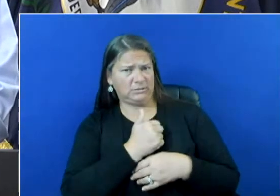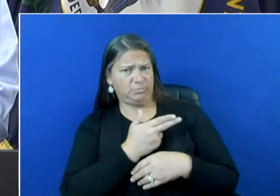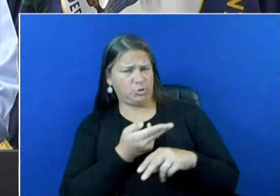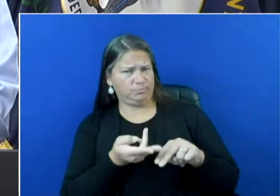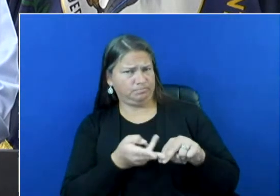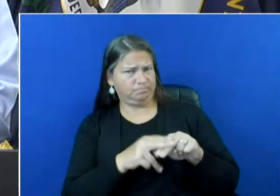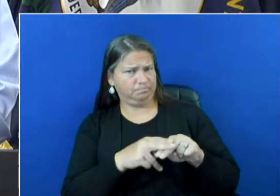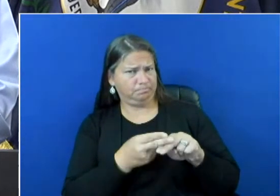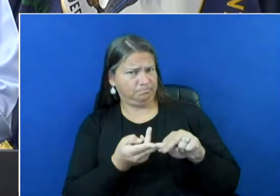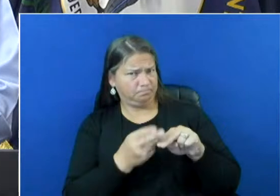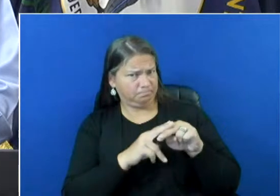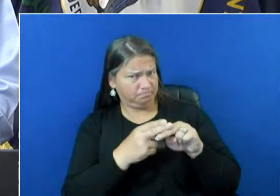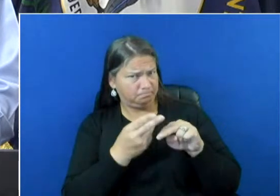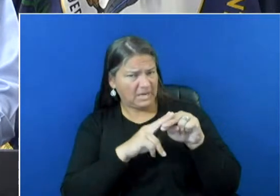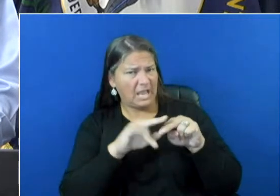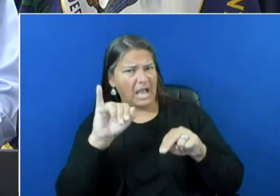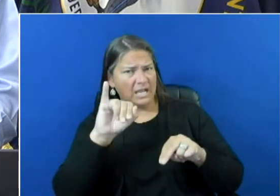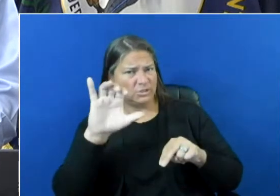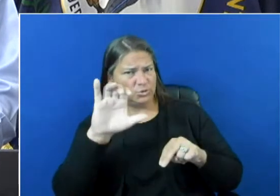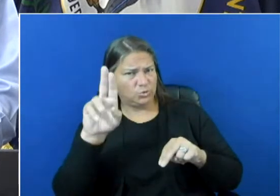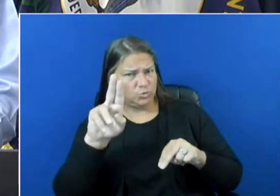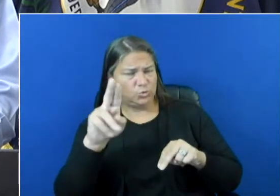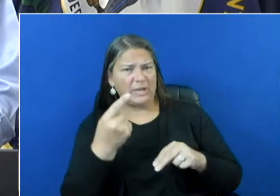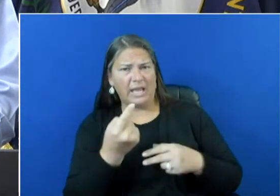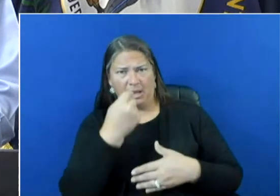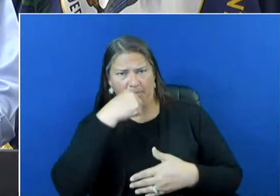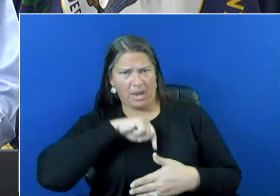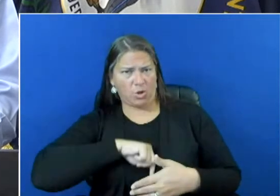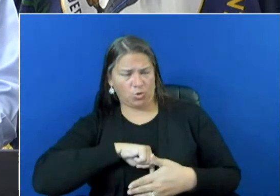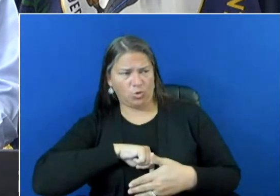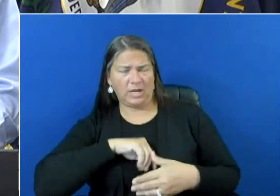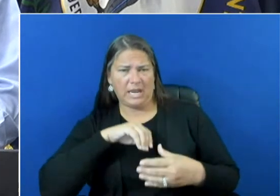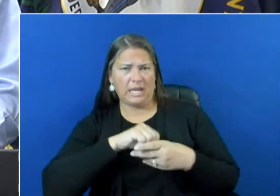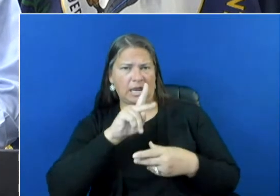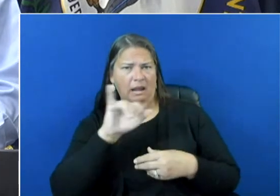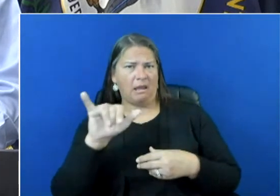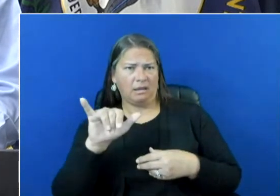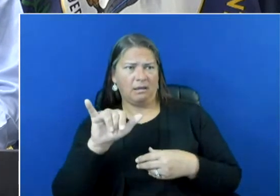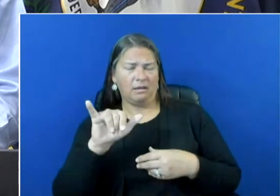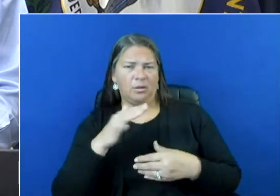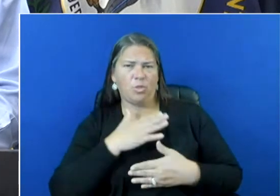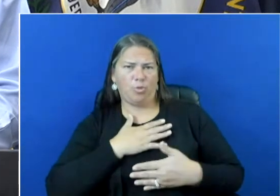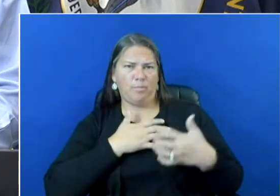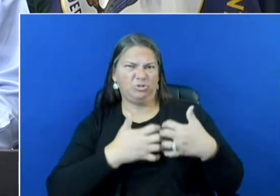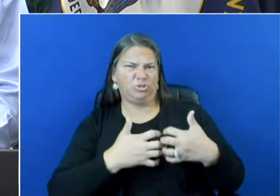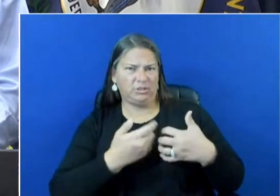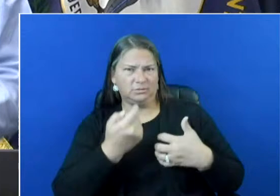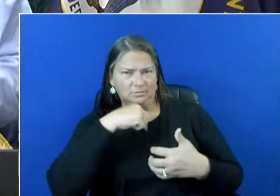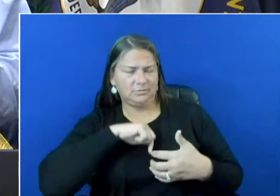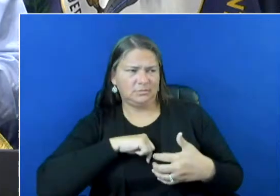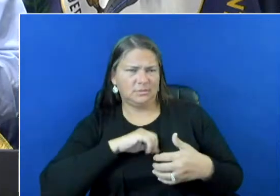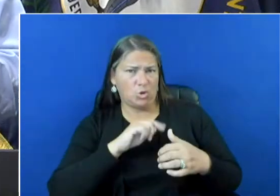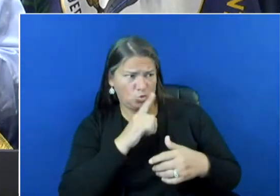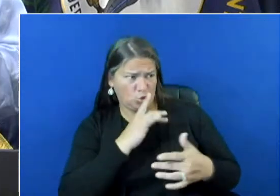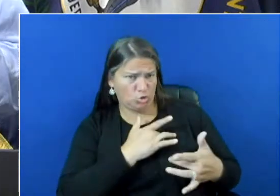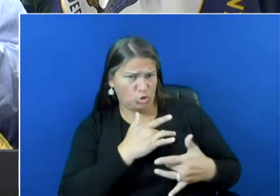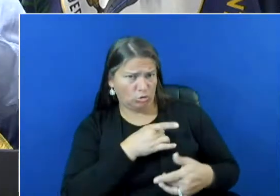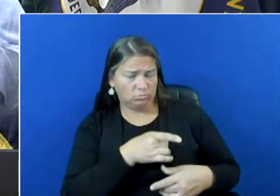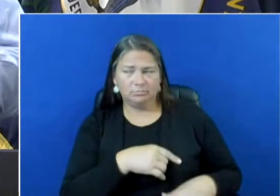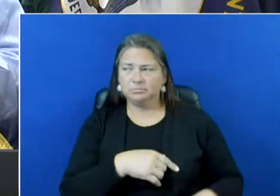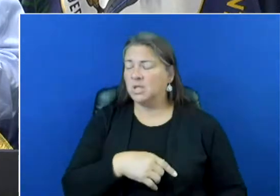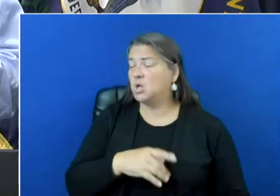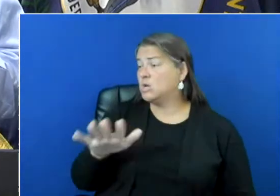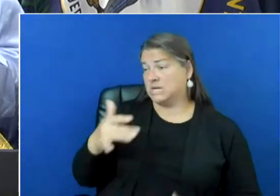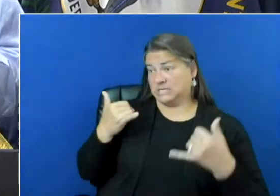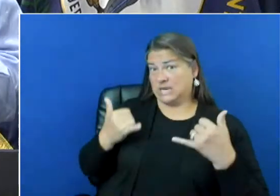and ICU and ventilator use that's going on in Kentucky? So right now, I'm not concerned